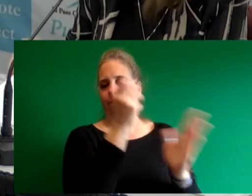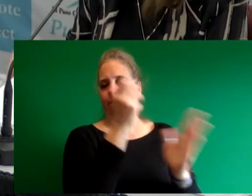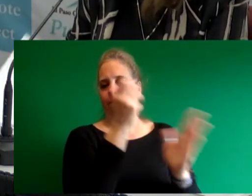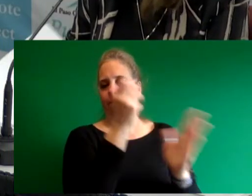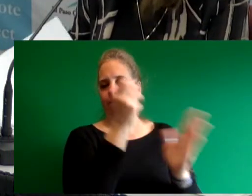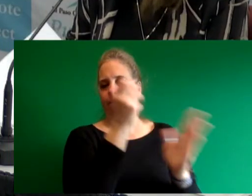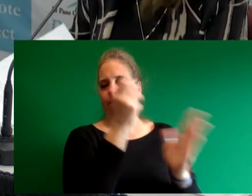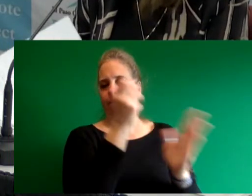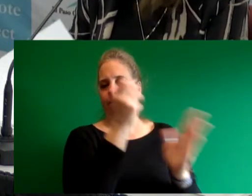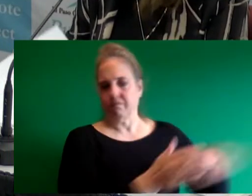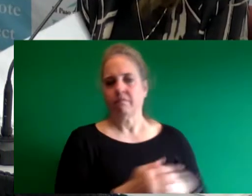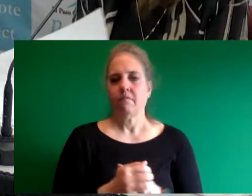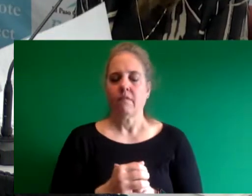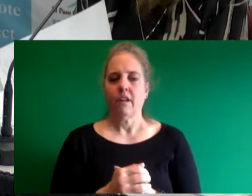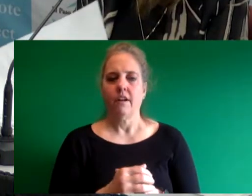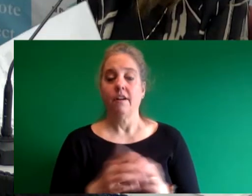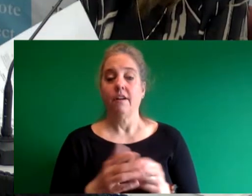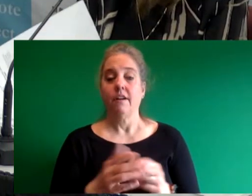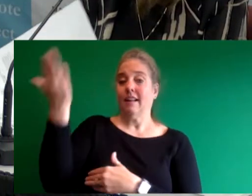of you, Board of Health members.